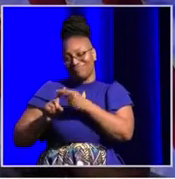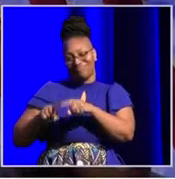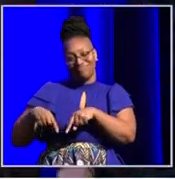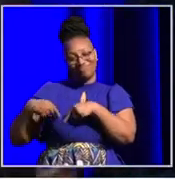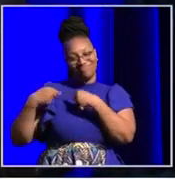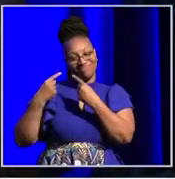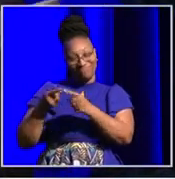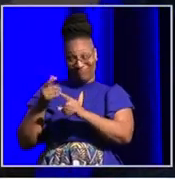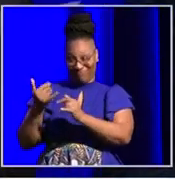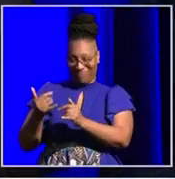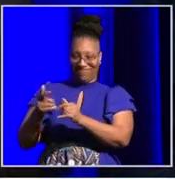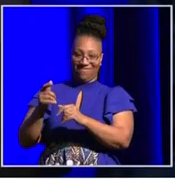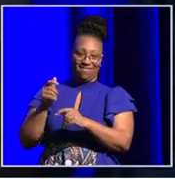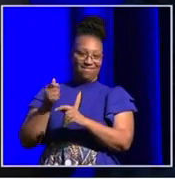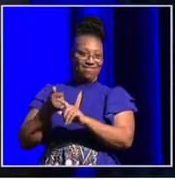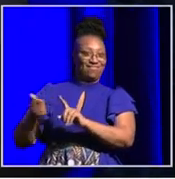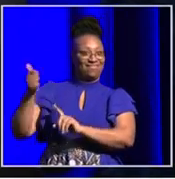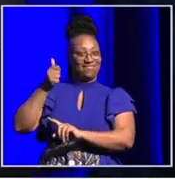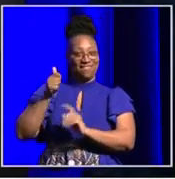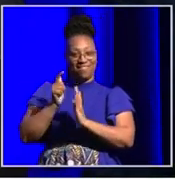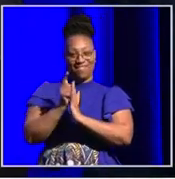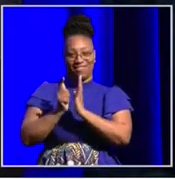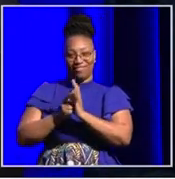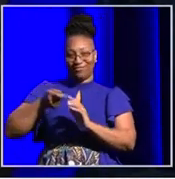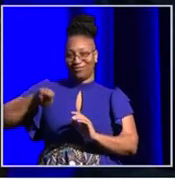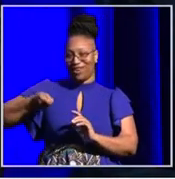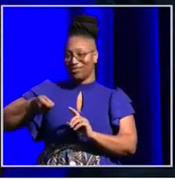and thank you for doing me the honor of swearing me today.